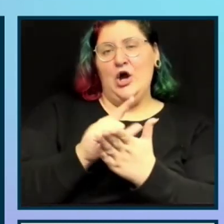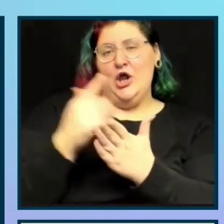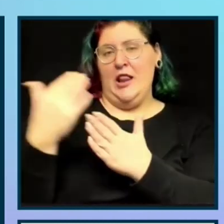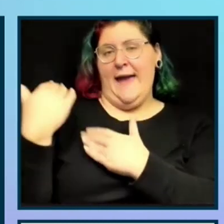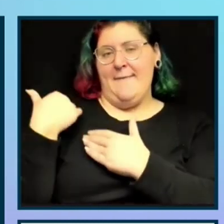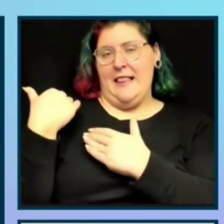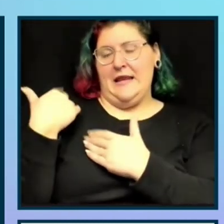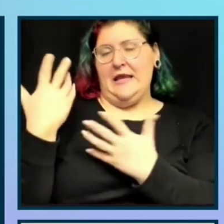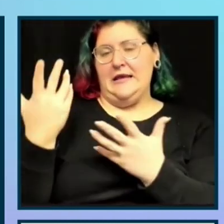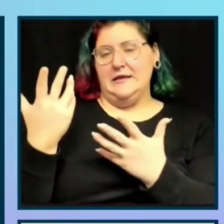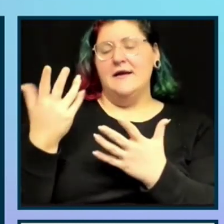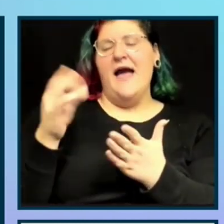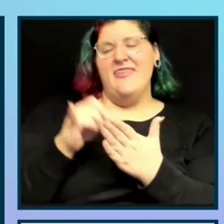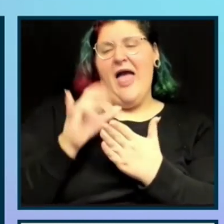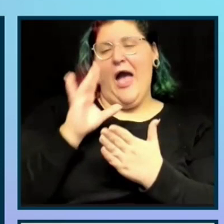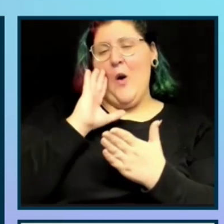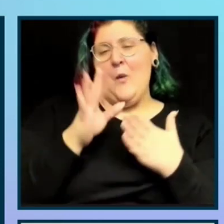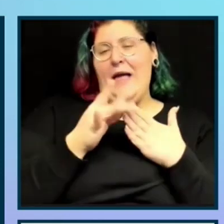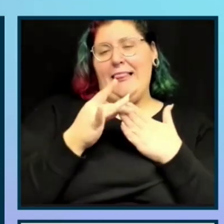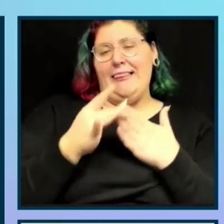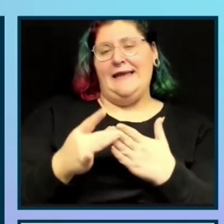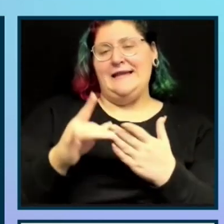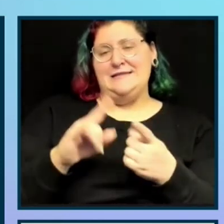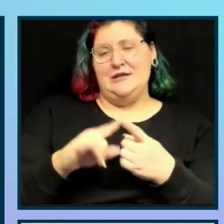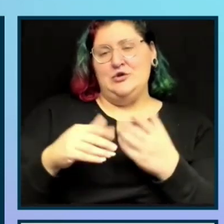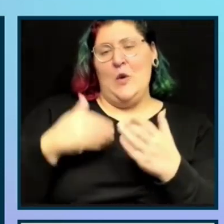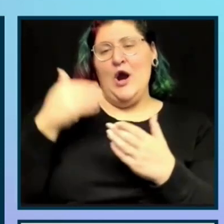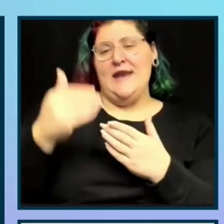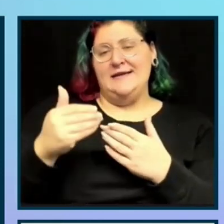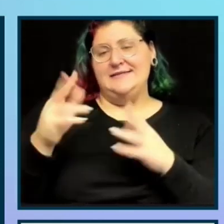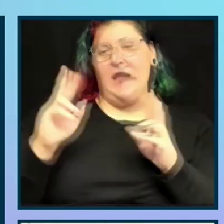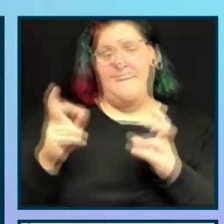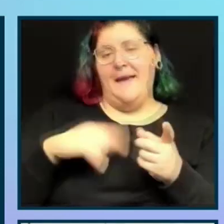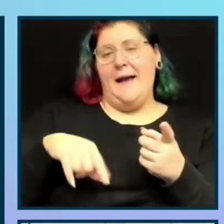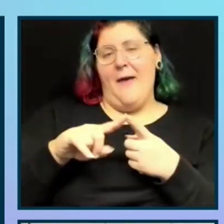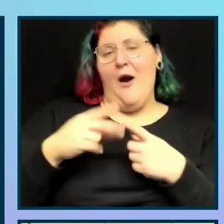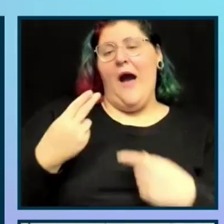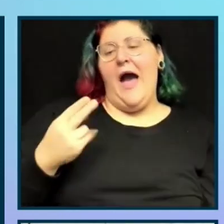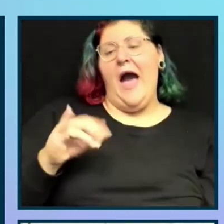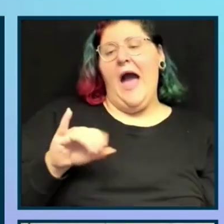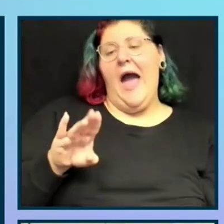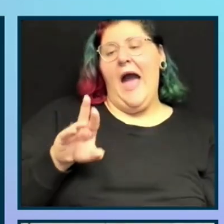next topic, which is hybrid spaces.